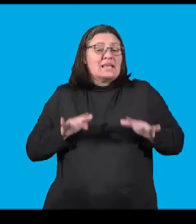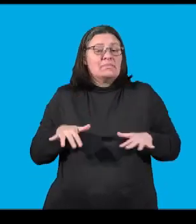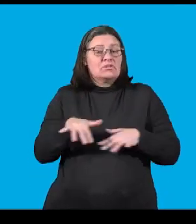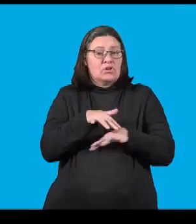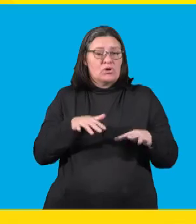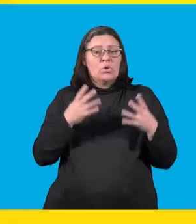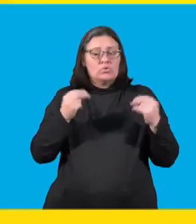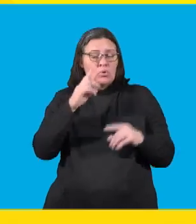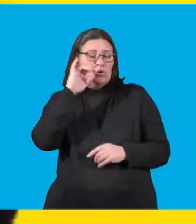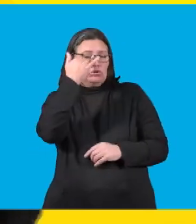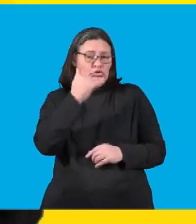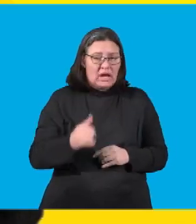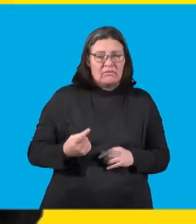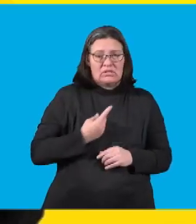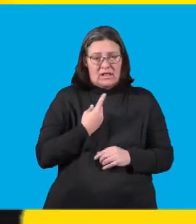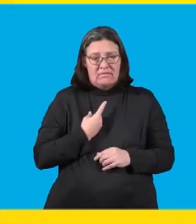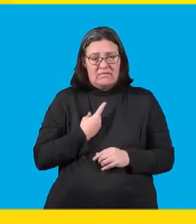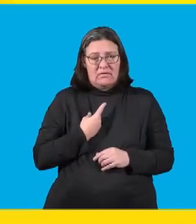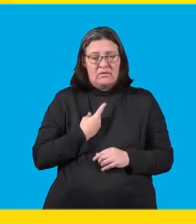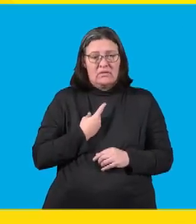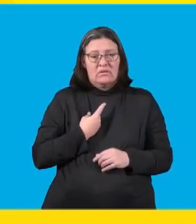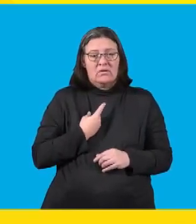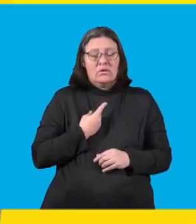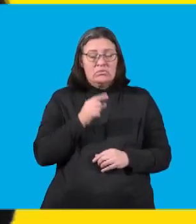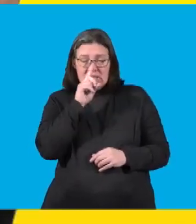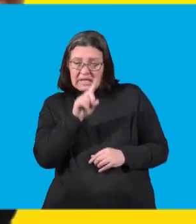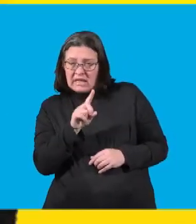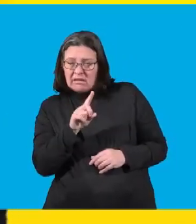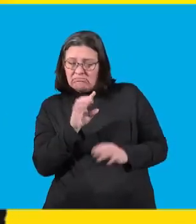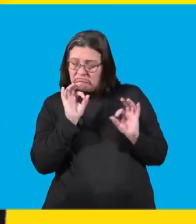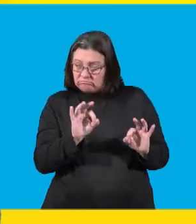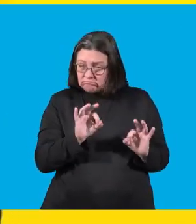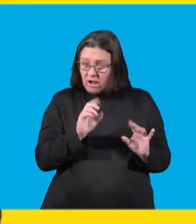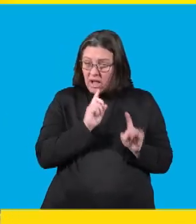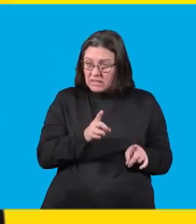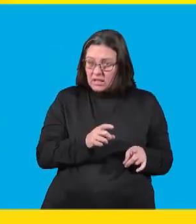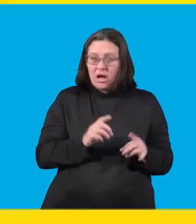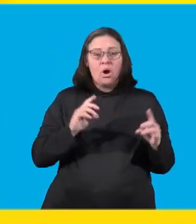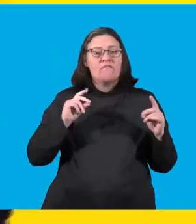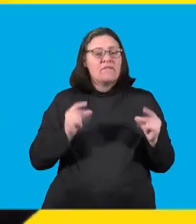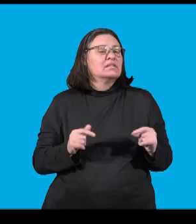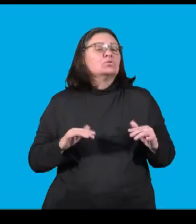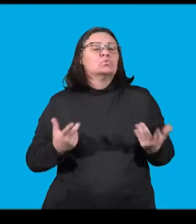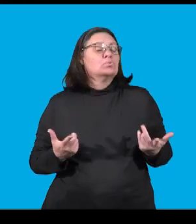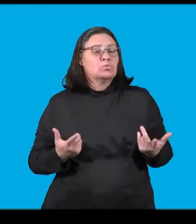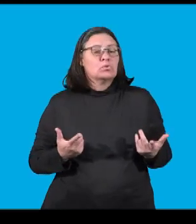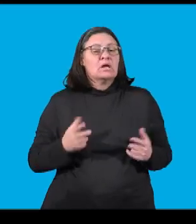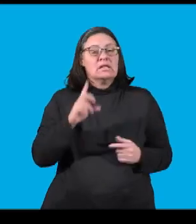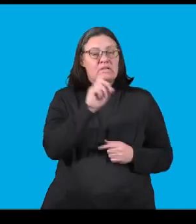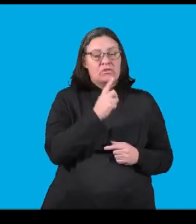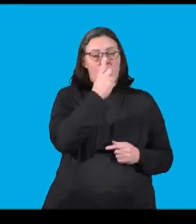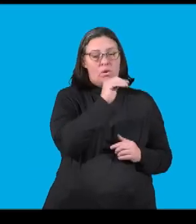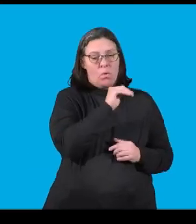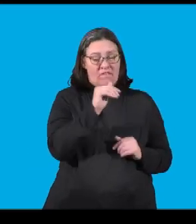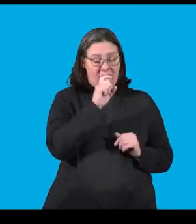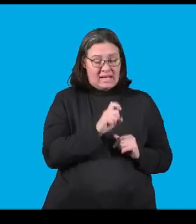exam situation is do a quick check for yourself. Verify that the answer is correct. How do we do that? Quickly take the